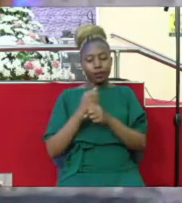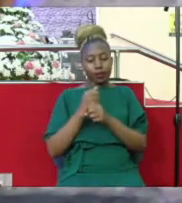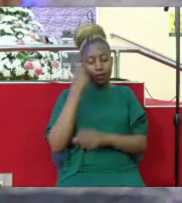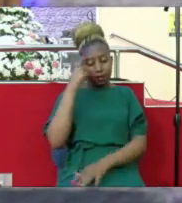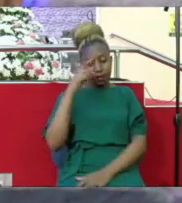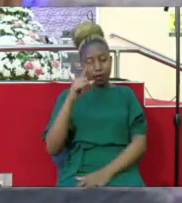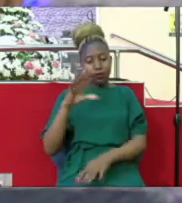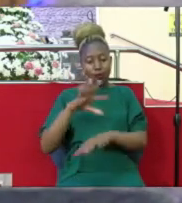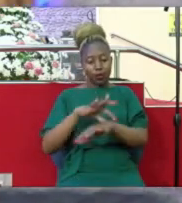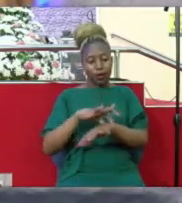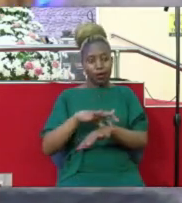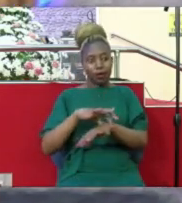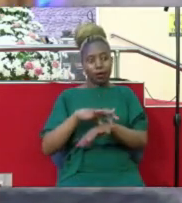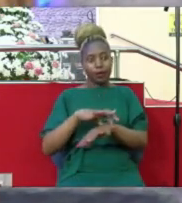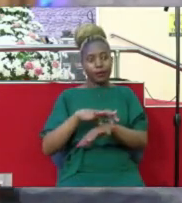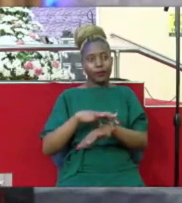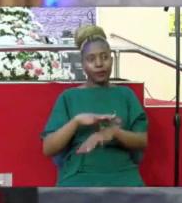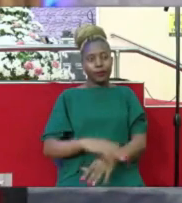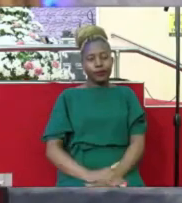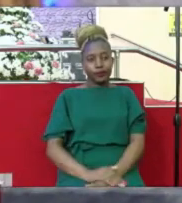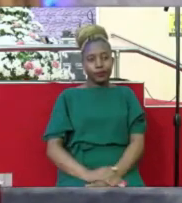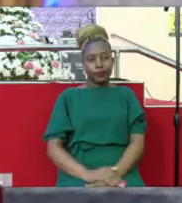the earth. Ambayo alikuwa amekusudia kwa dunia.